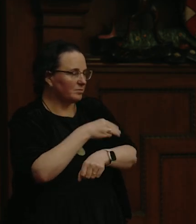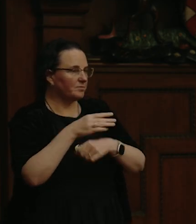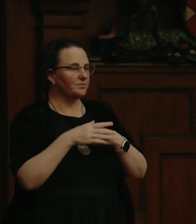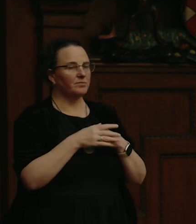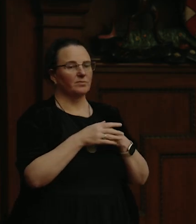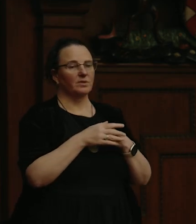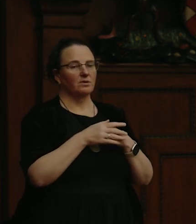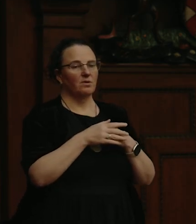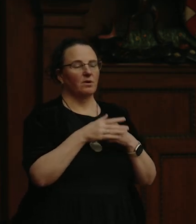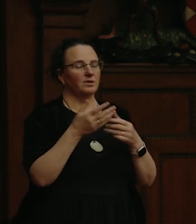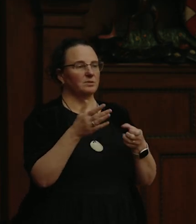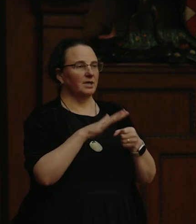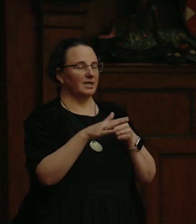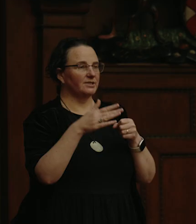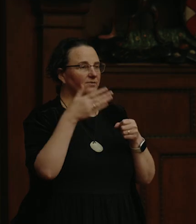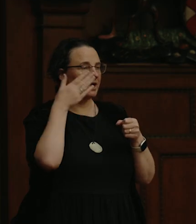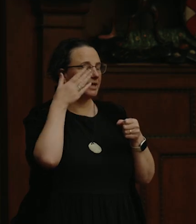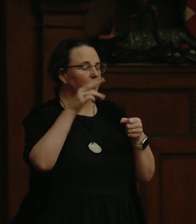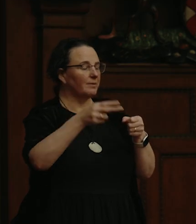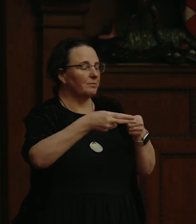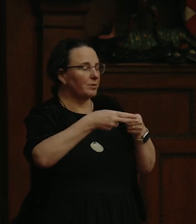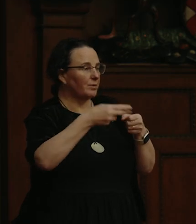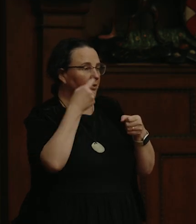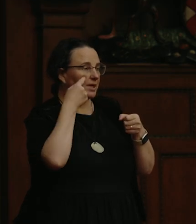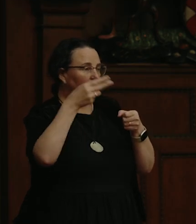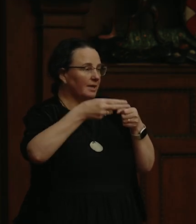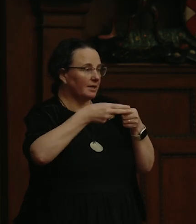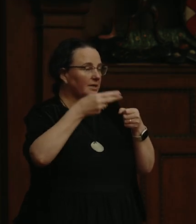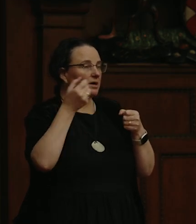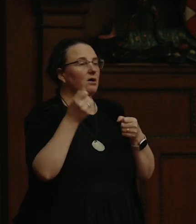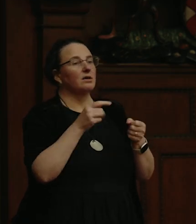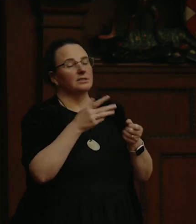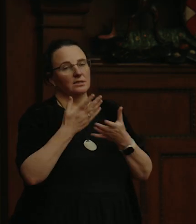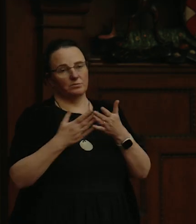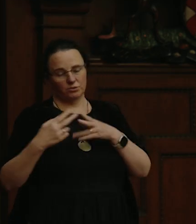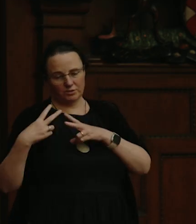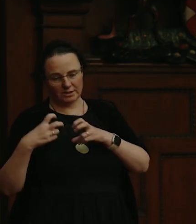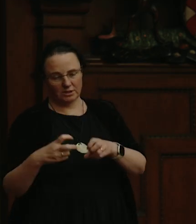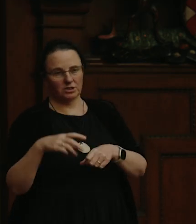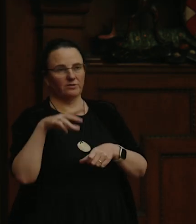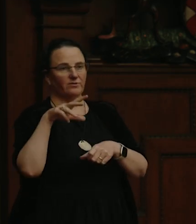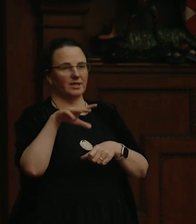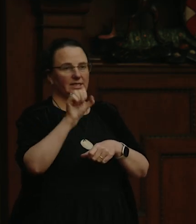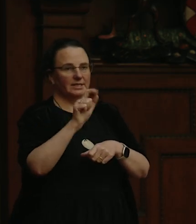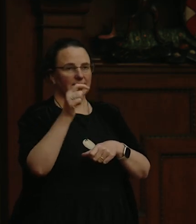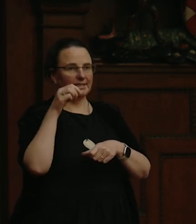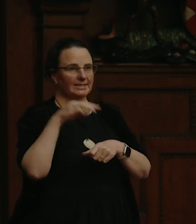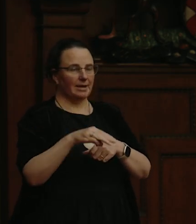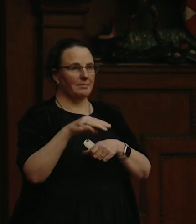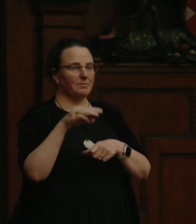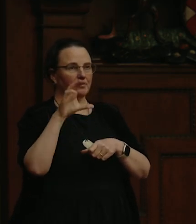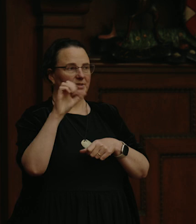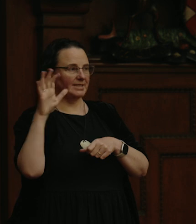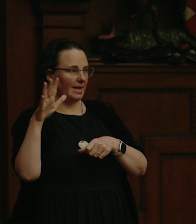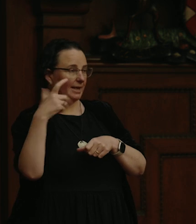scleral lenses. And there are some studies going on with stem cell injections into the lacrimal glands. I know